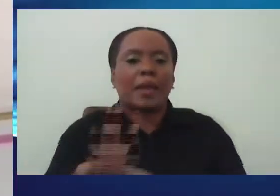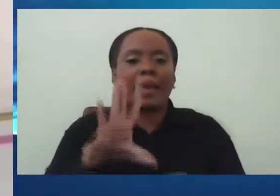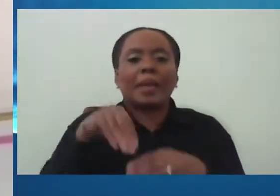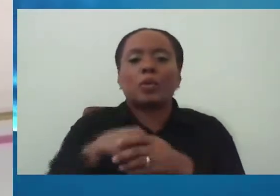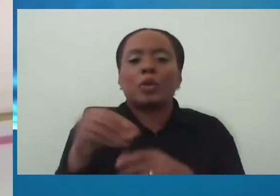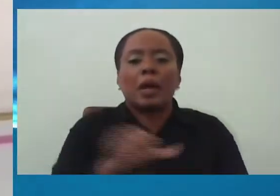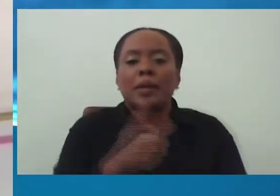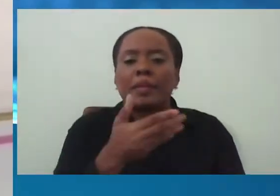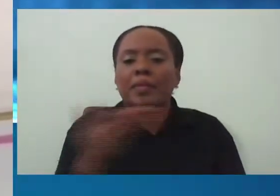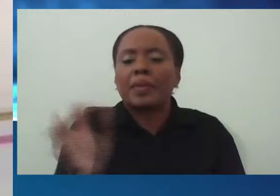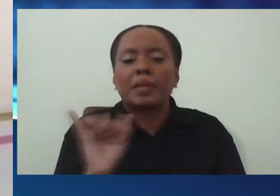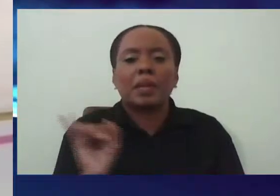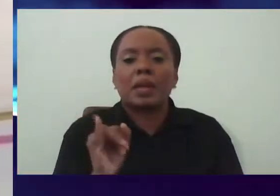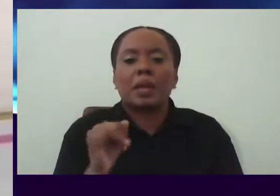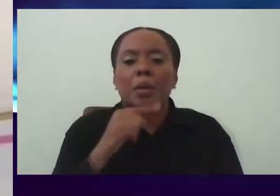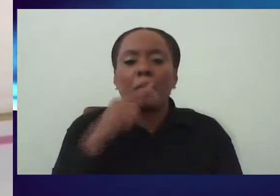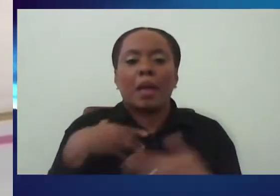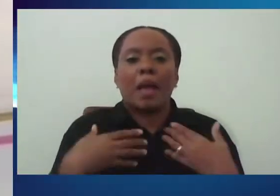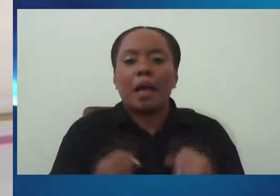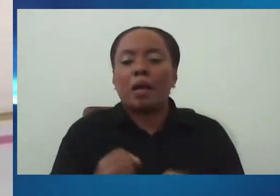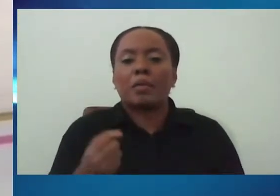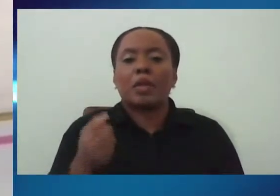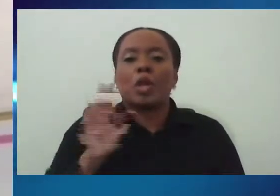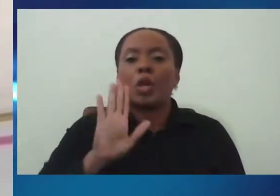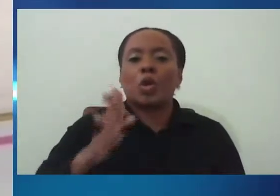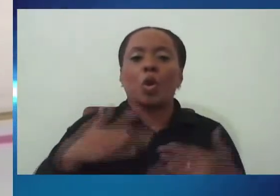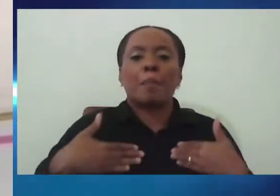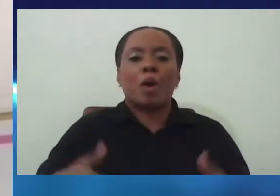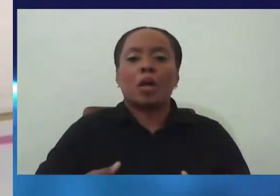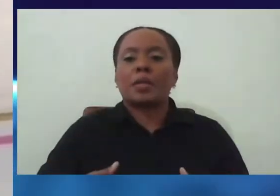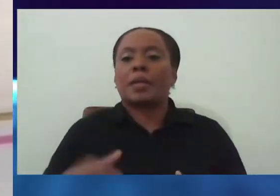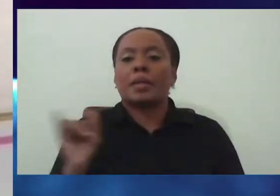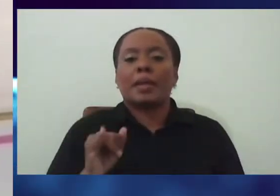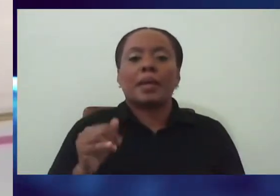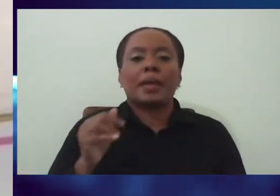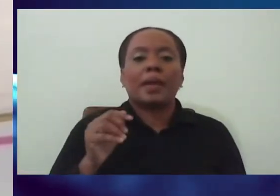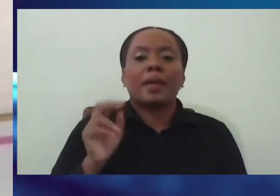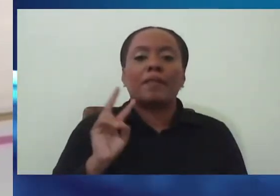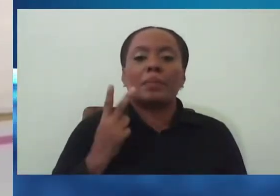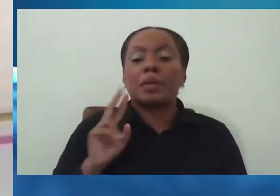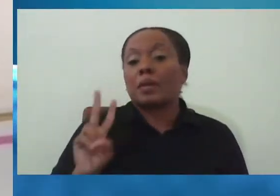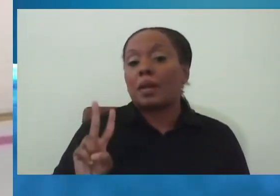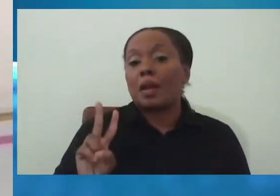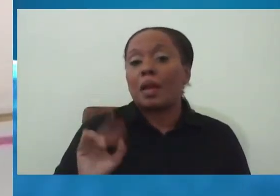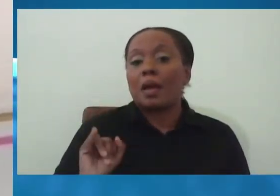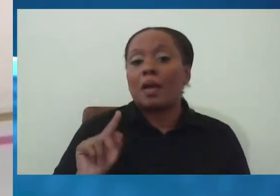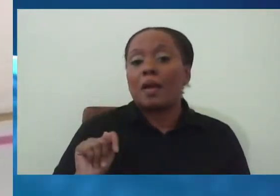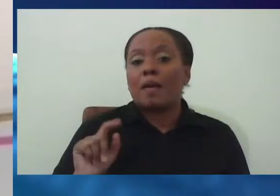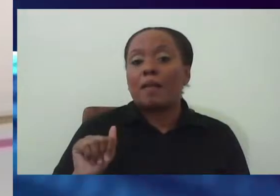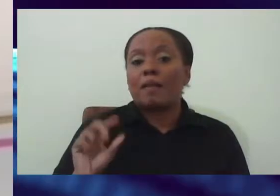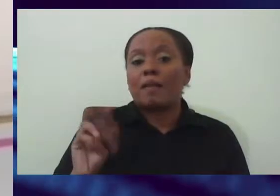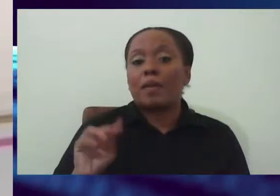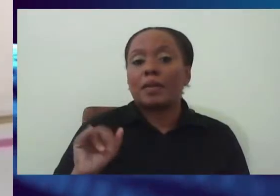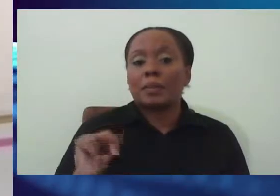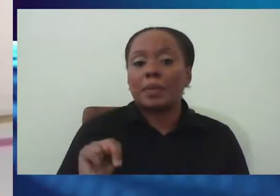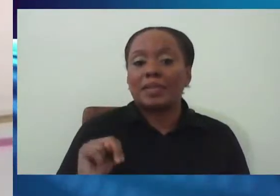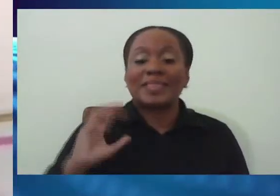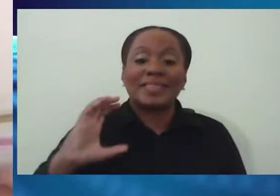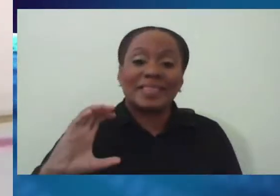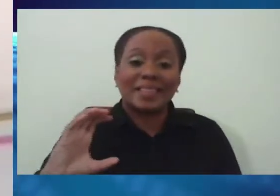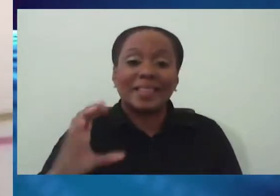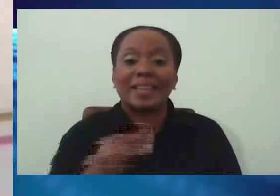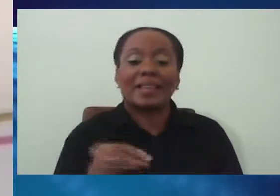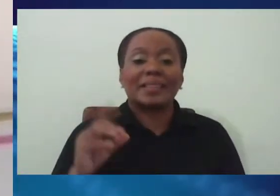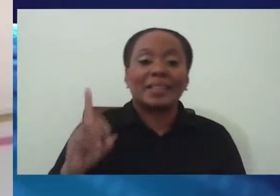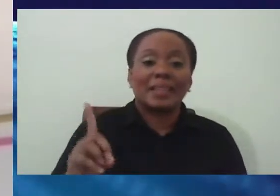public health principles about whether the vitamin D and the zinc and the vitamin C, et cetera, and the garlic and cayenne that everybody's coming into the